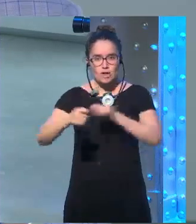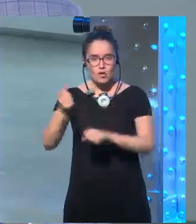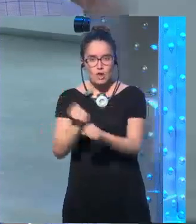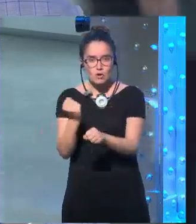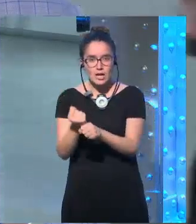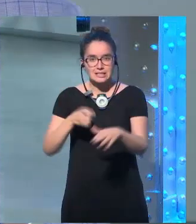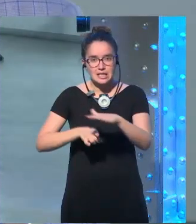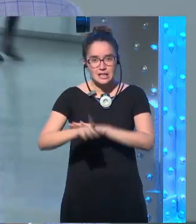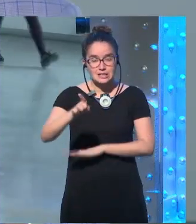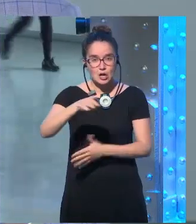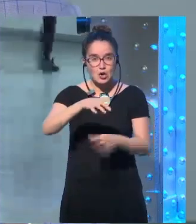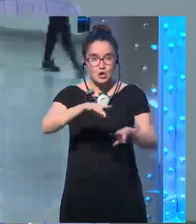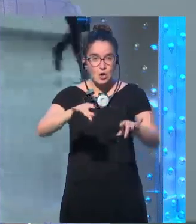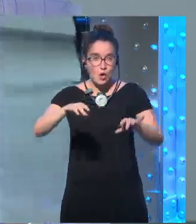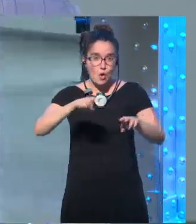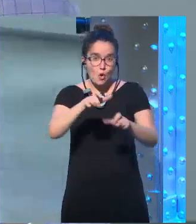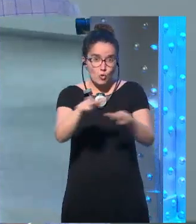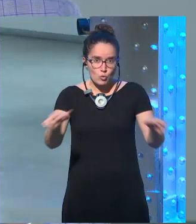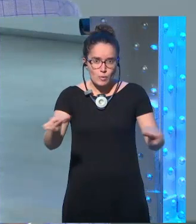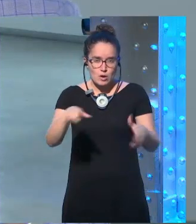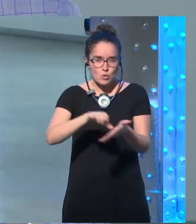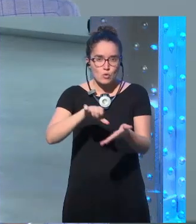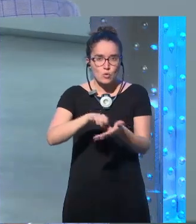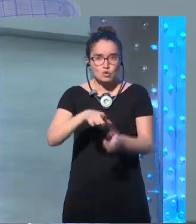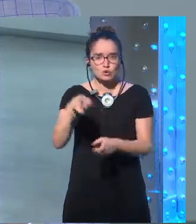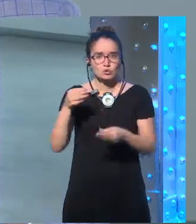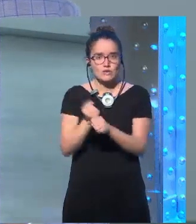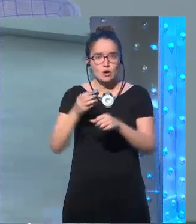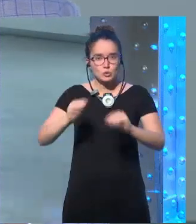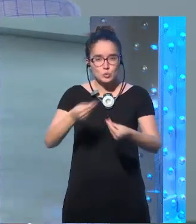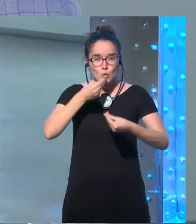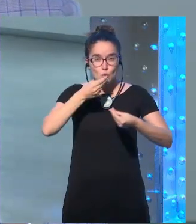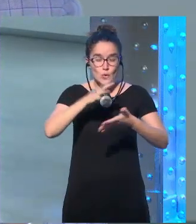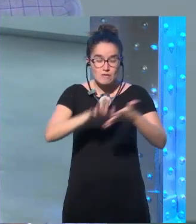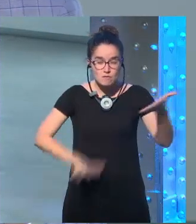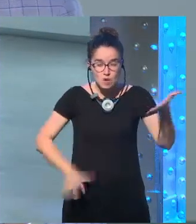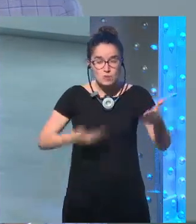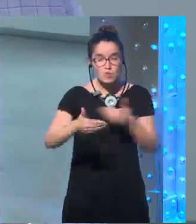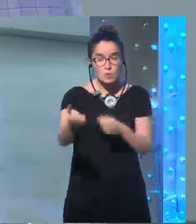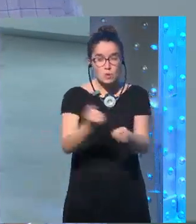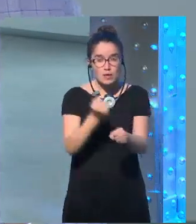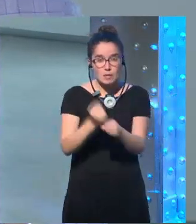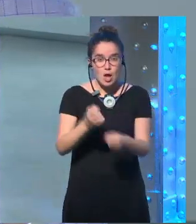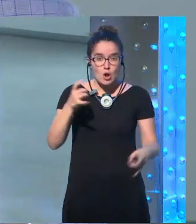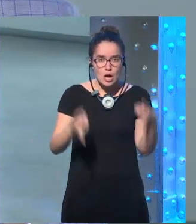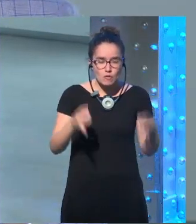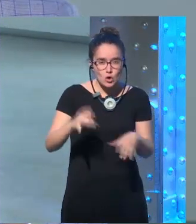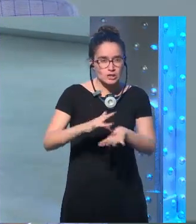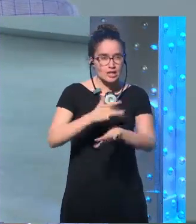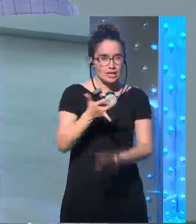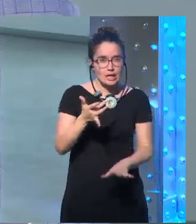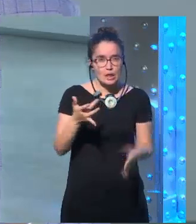economic growth, labor market and urban development. His work and his reports on the future of